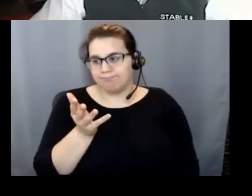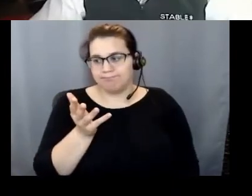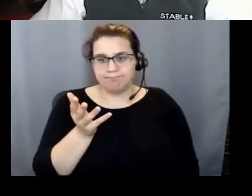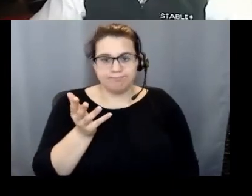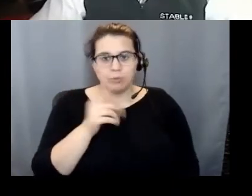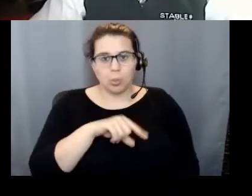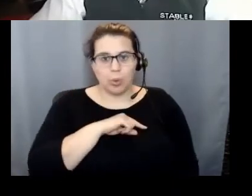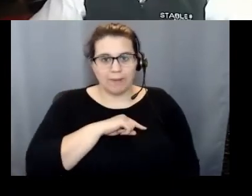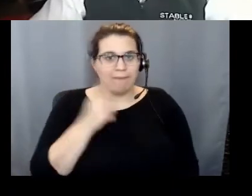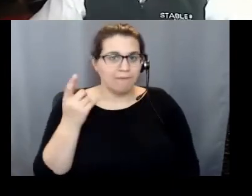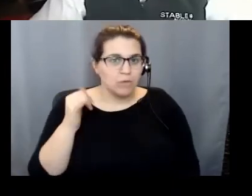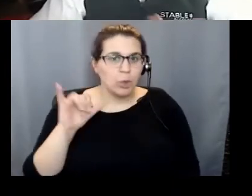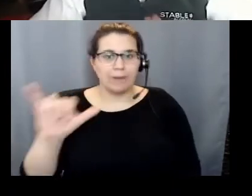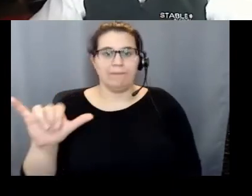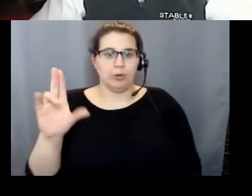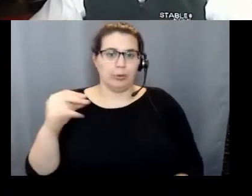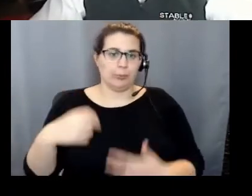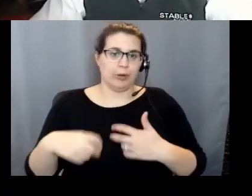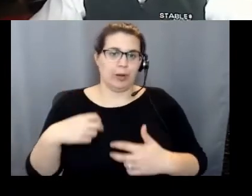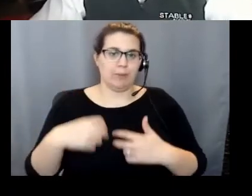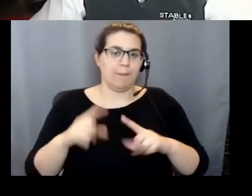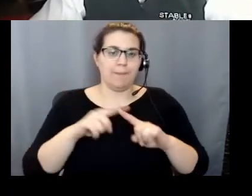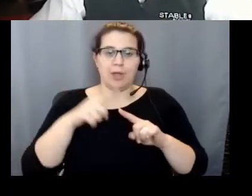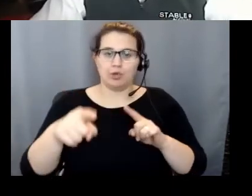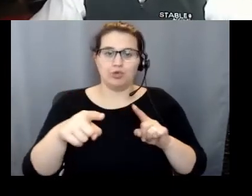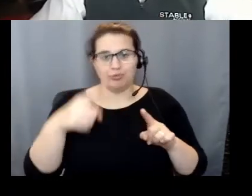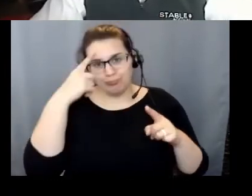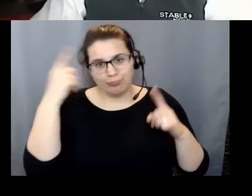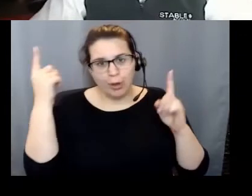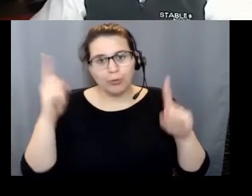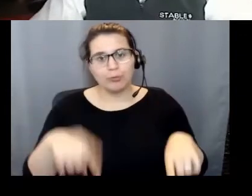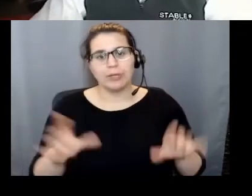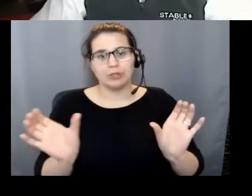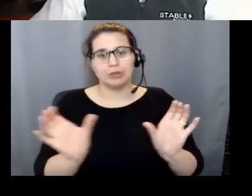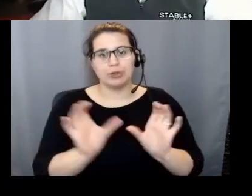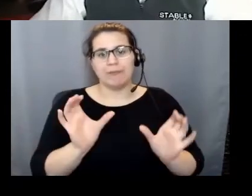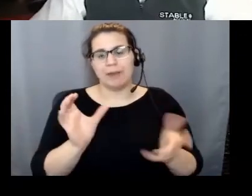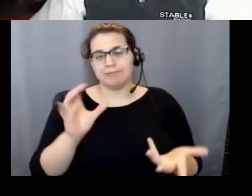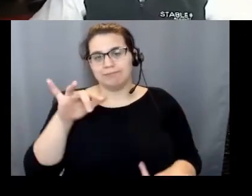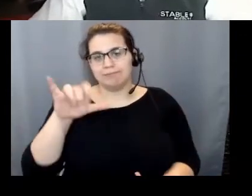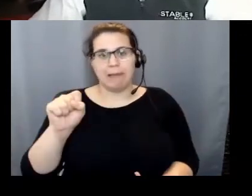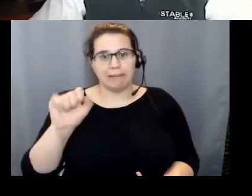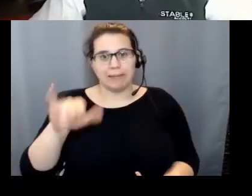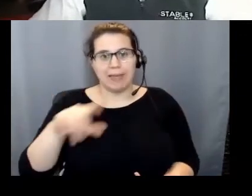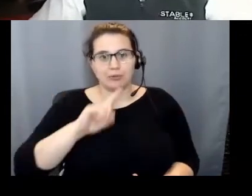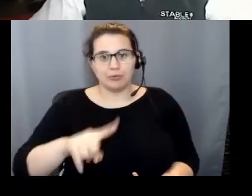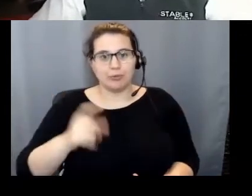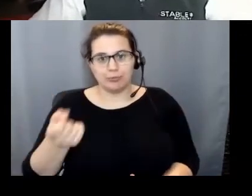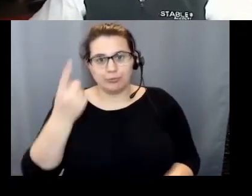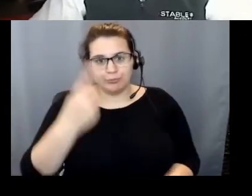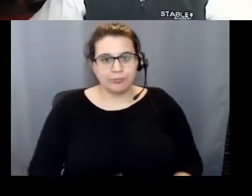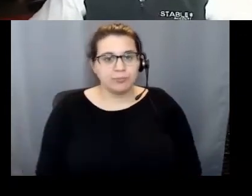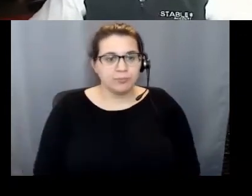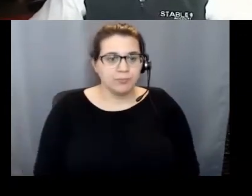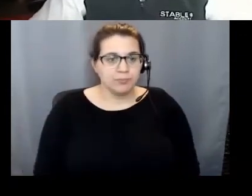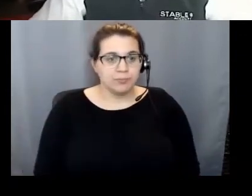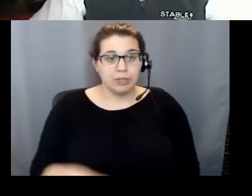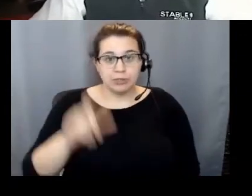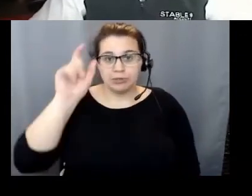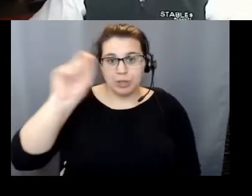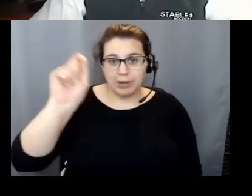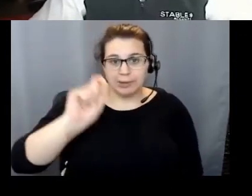eligible forever, no problem. But you're just certifying that that is the understanding in the case. Once you've filled out the